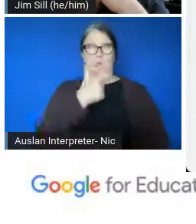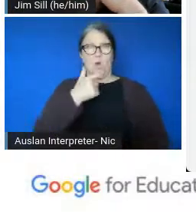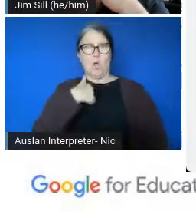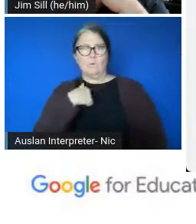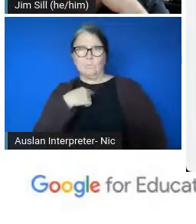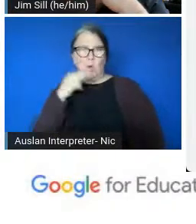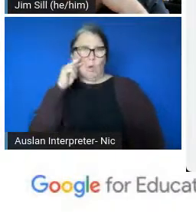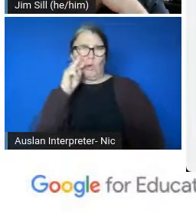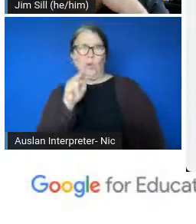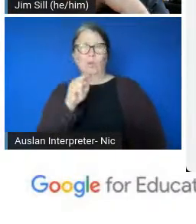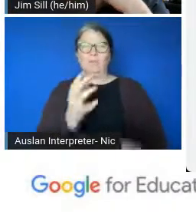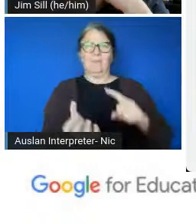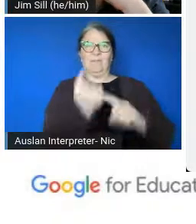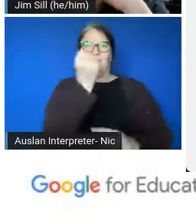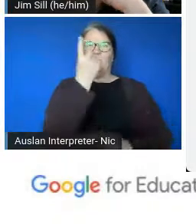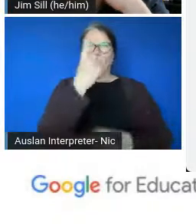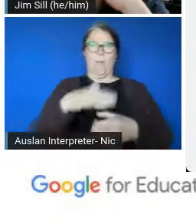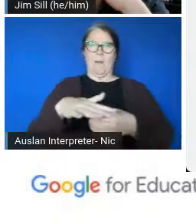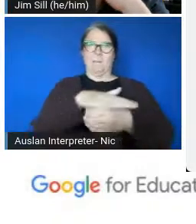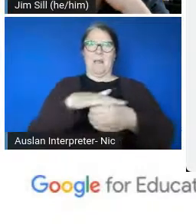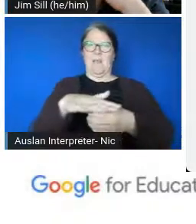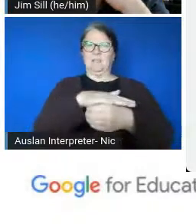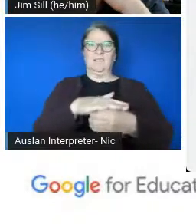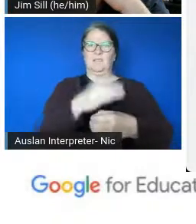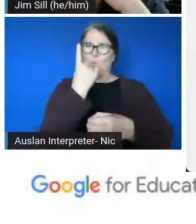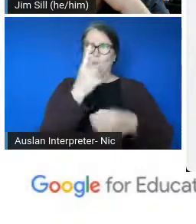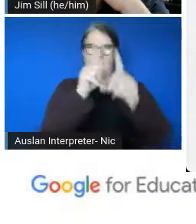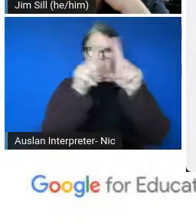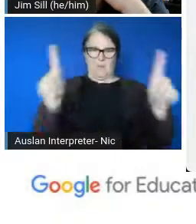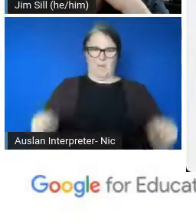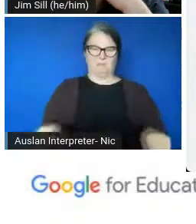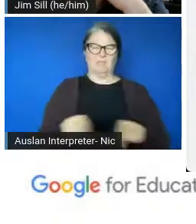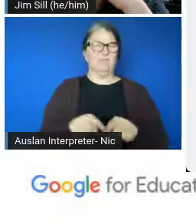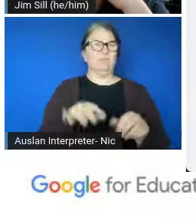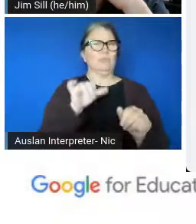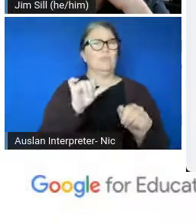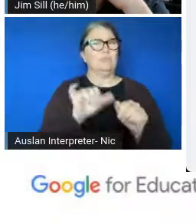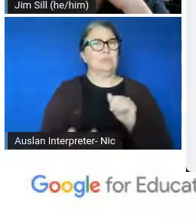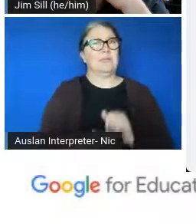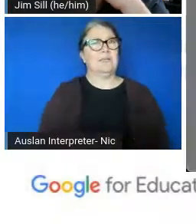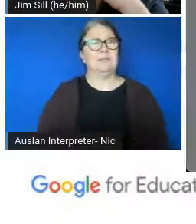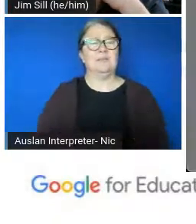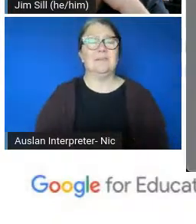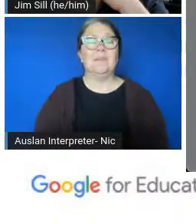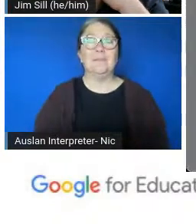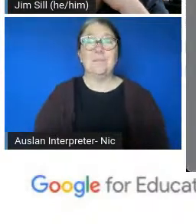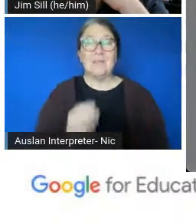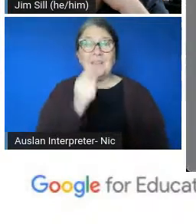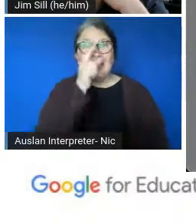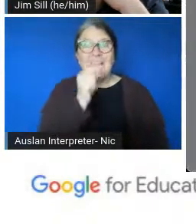in the one page, which is fantastic. There's options to embed